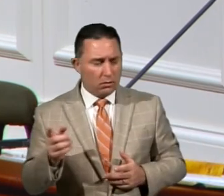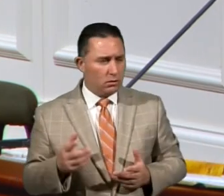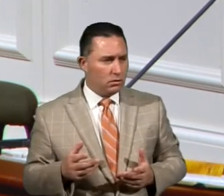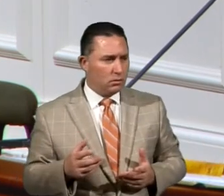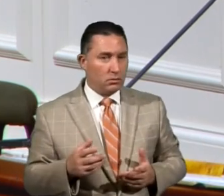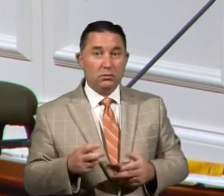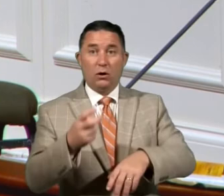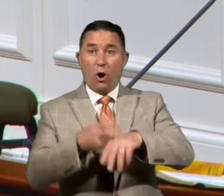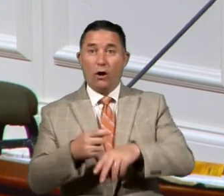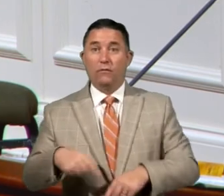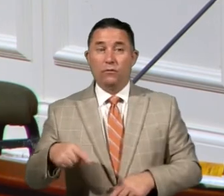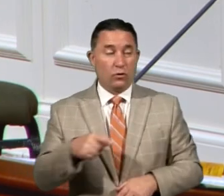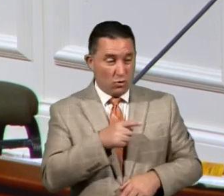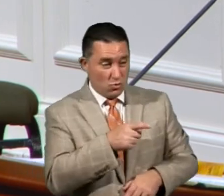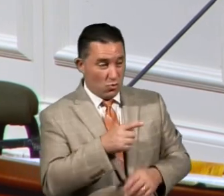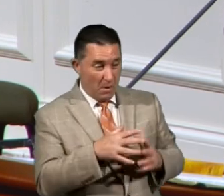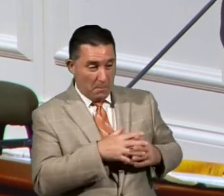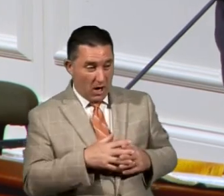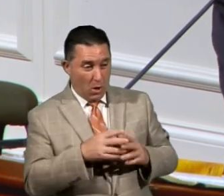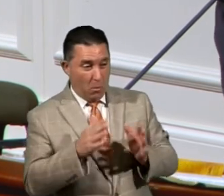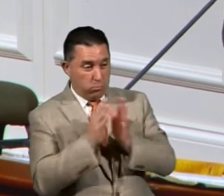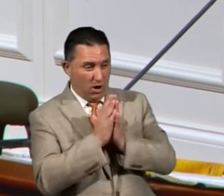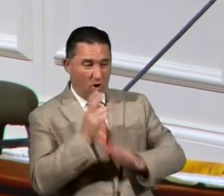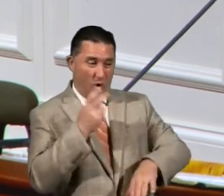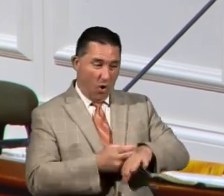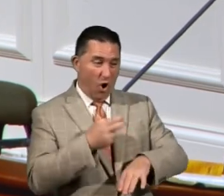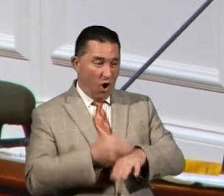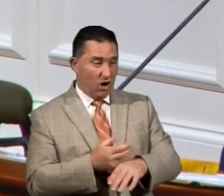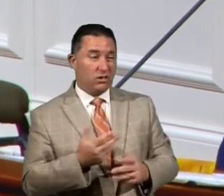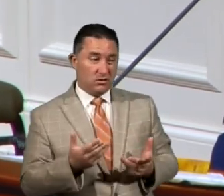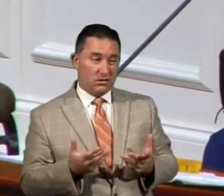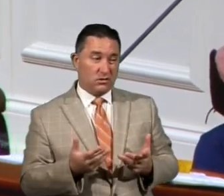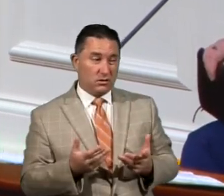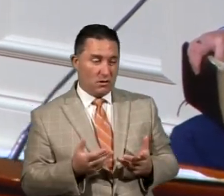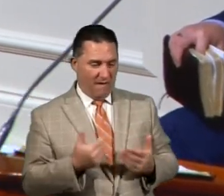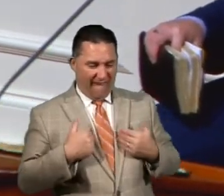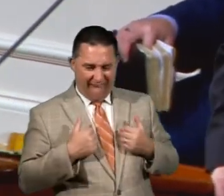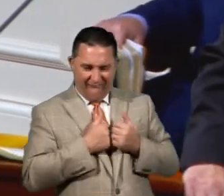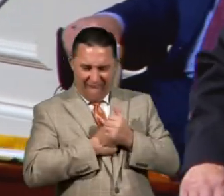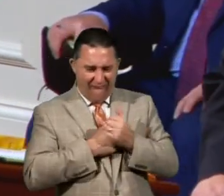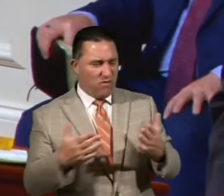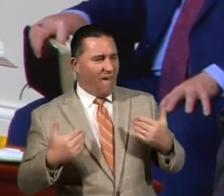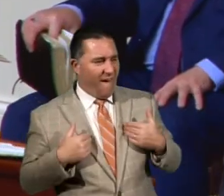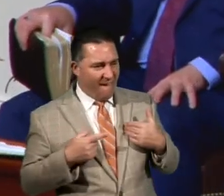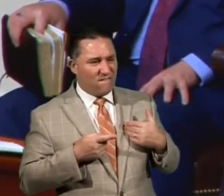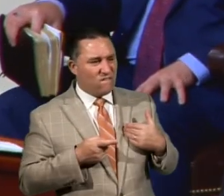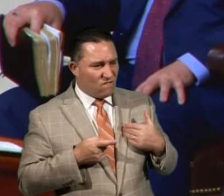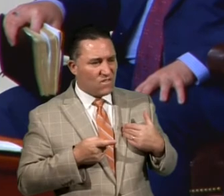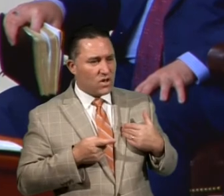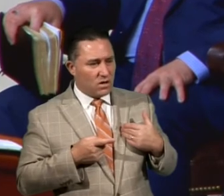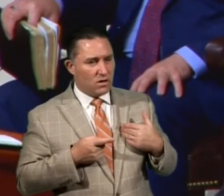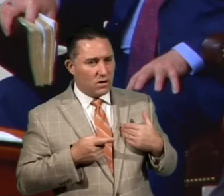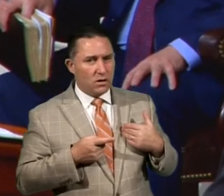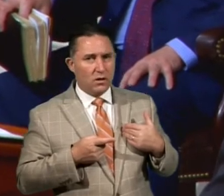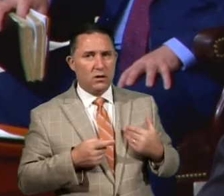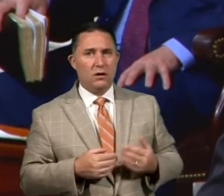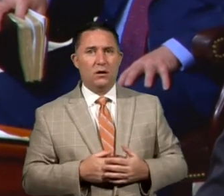It must be hard for you to pray in America. You have everything.